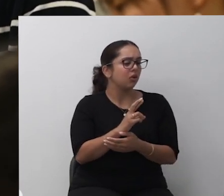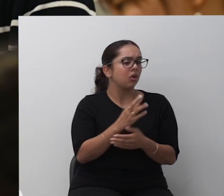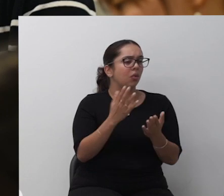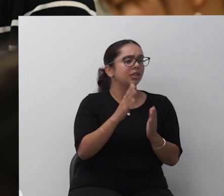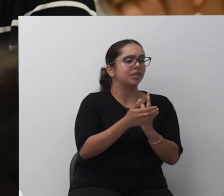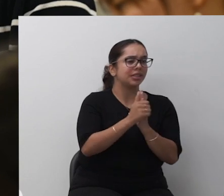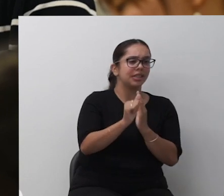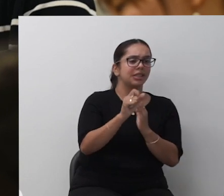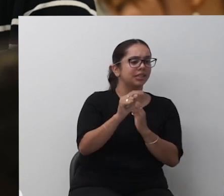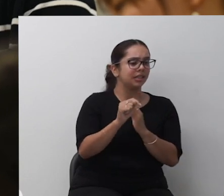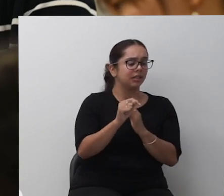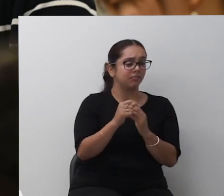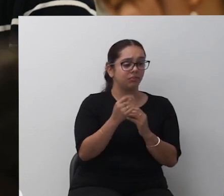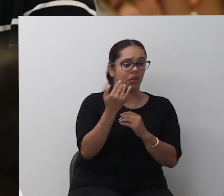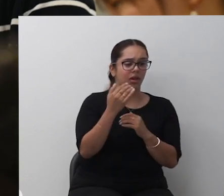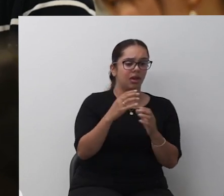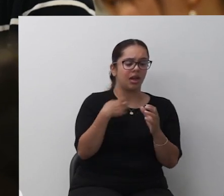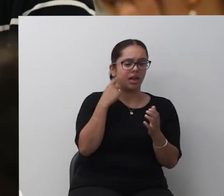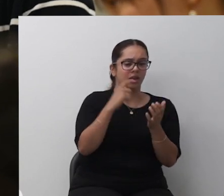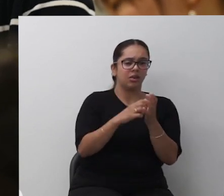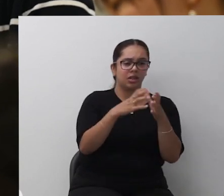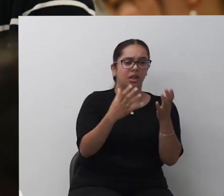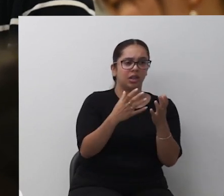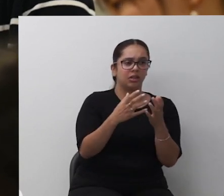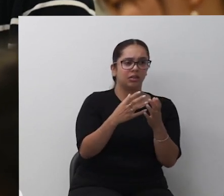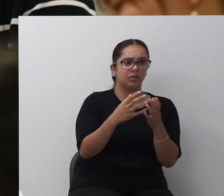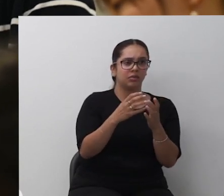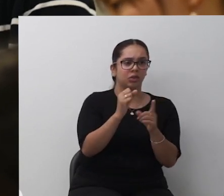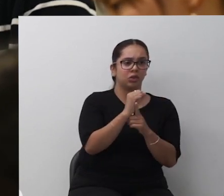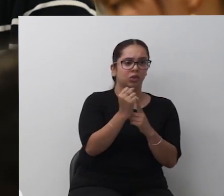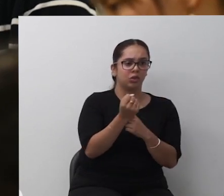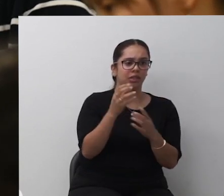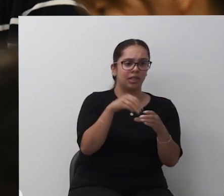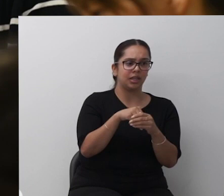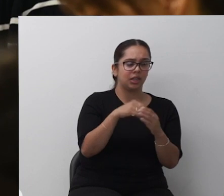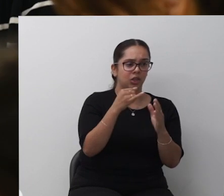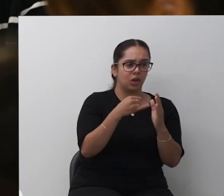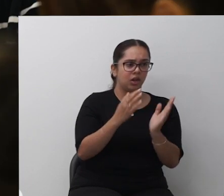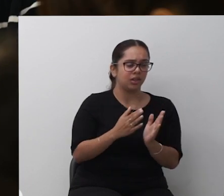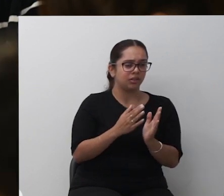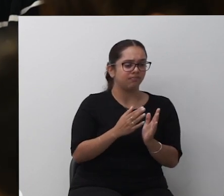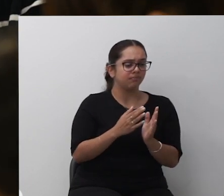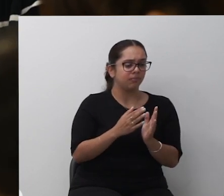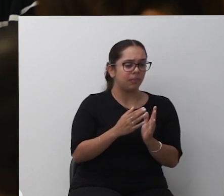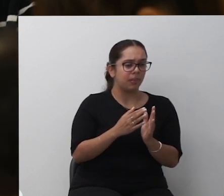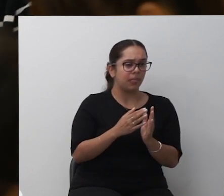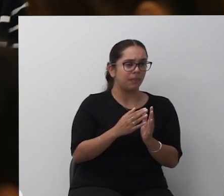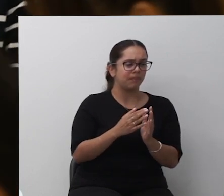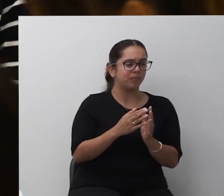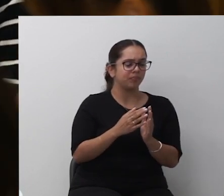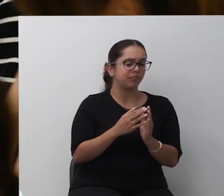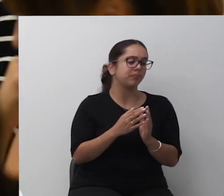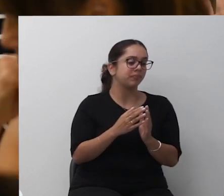their skill set? Because I've noticed a lot of socially engaged projects are just artists kind of like, it's a very